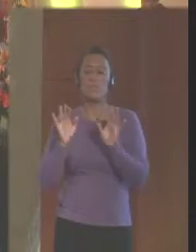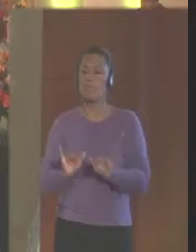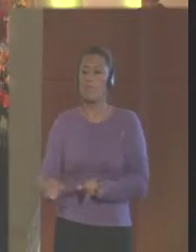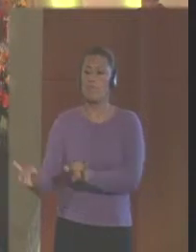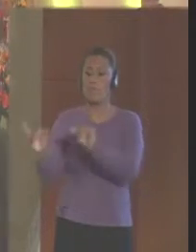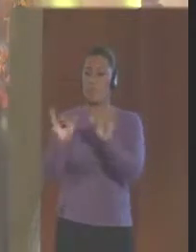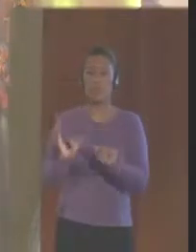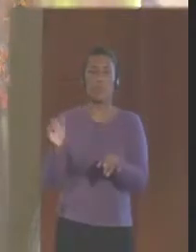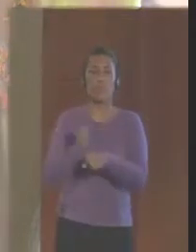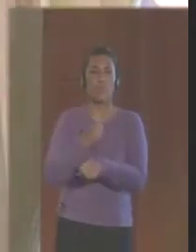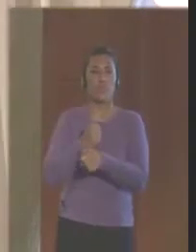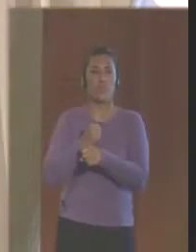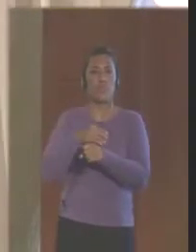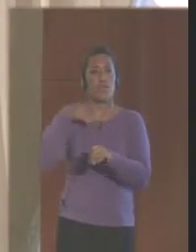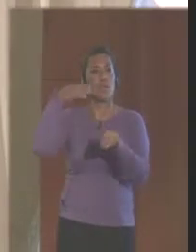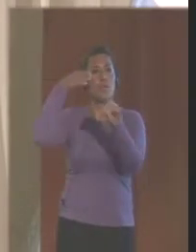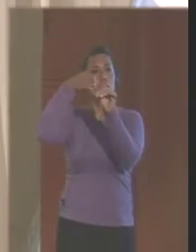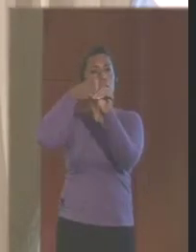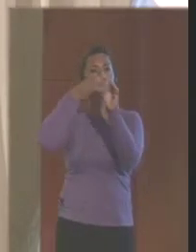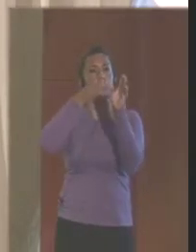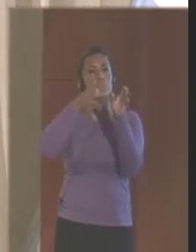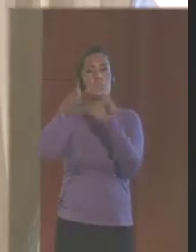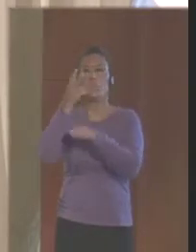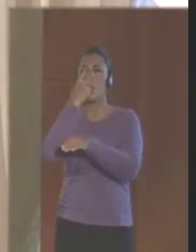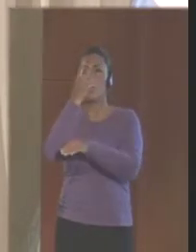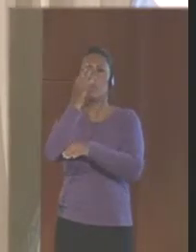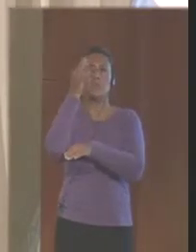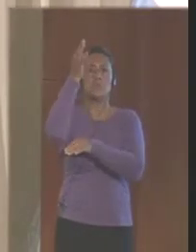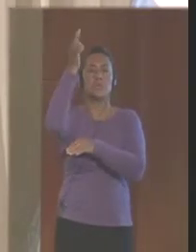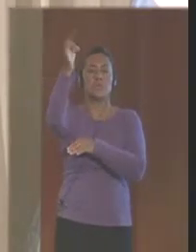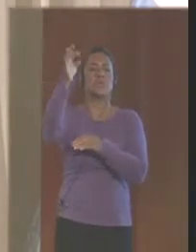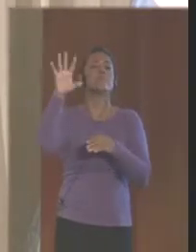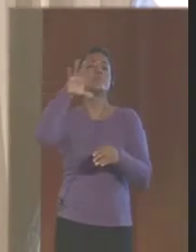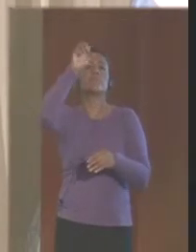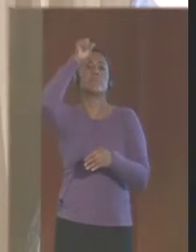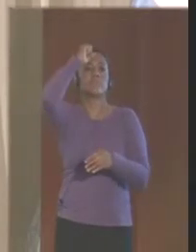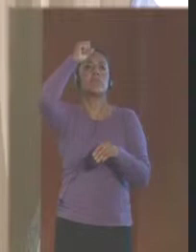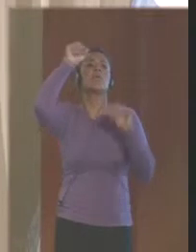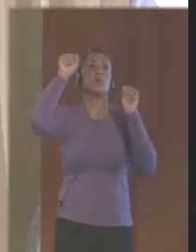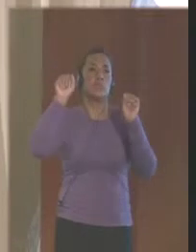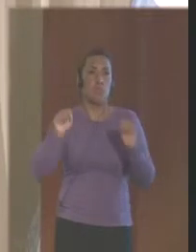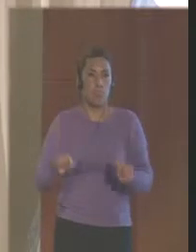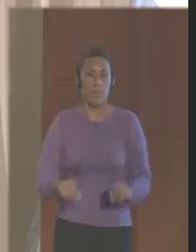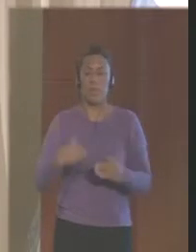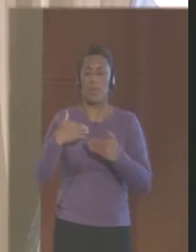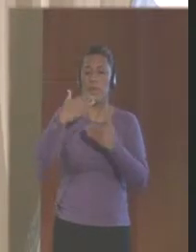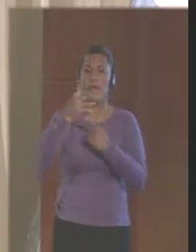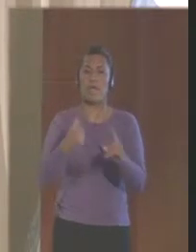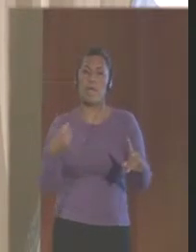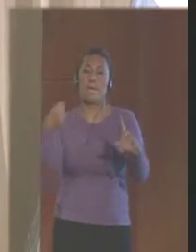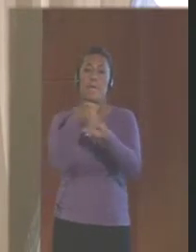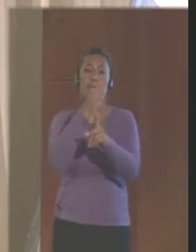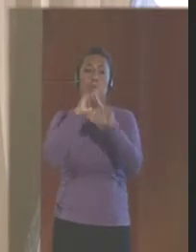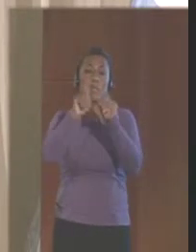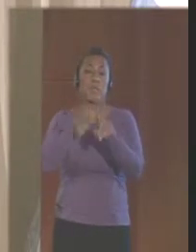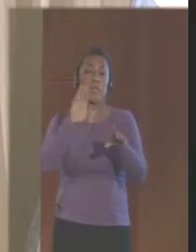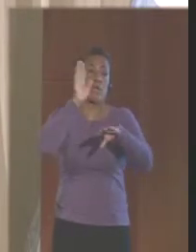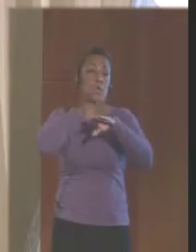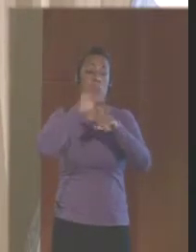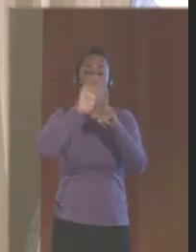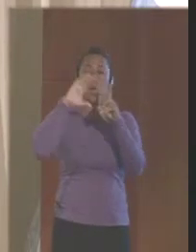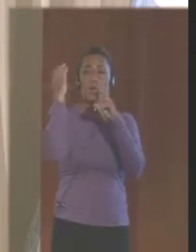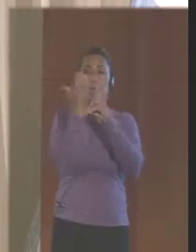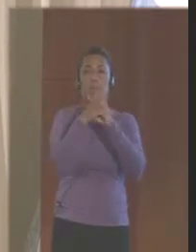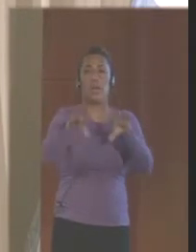in the context of coping with the adverse impacts of climate change, adapting to the adverse impacts of climate